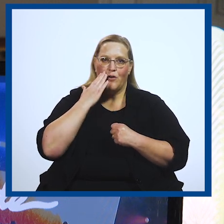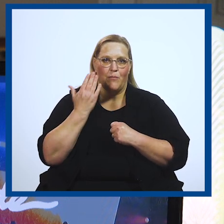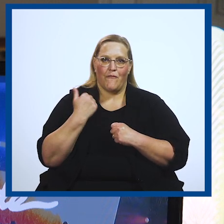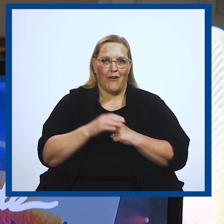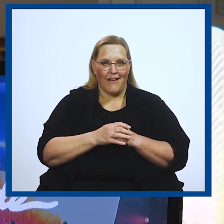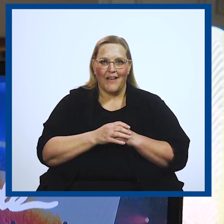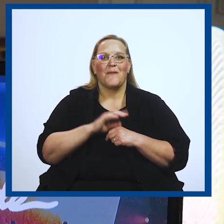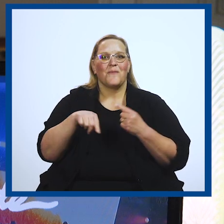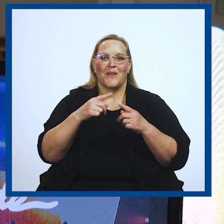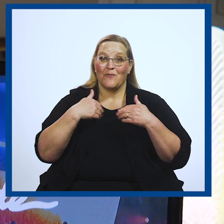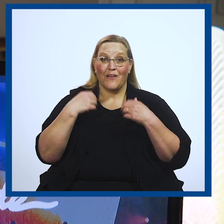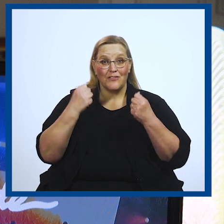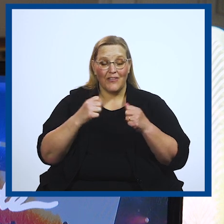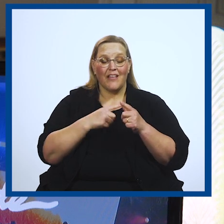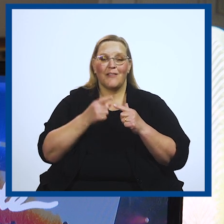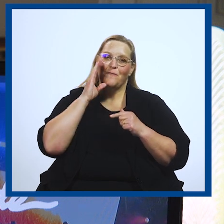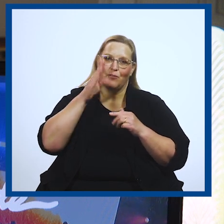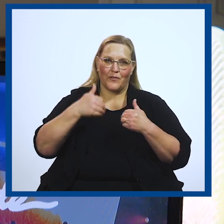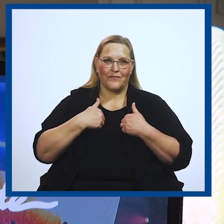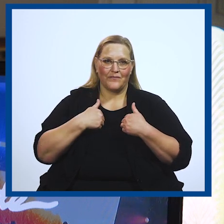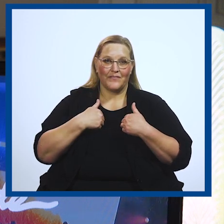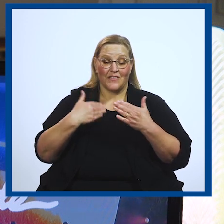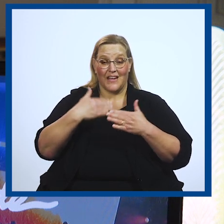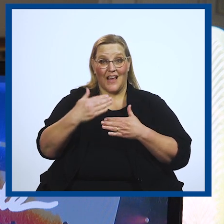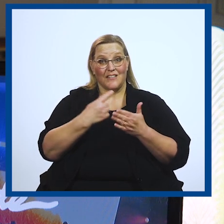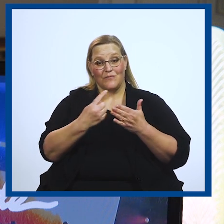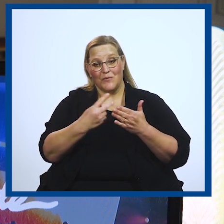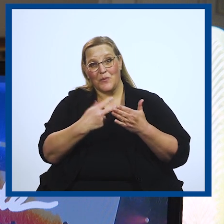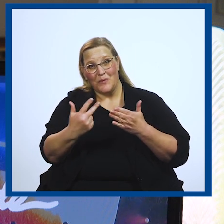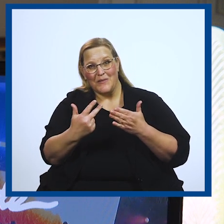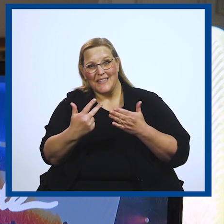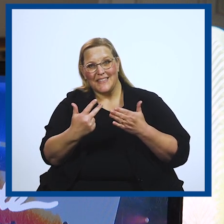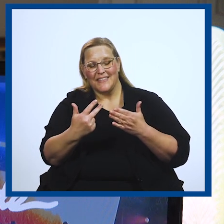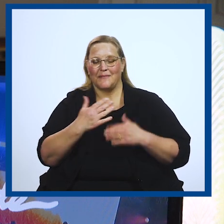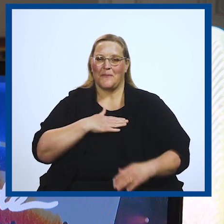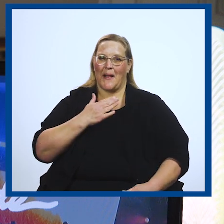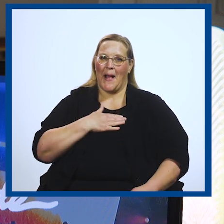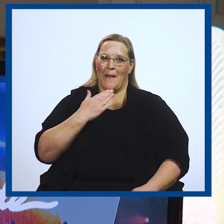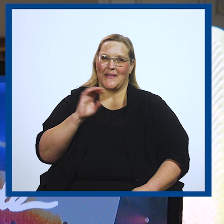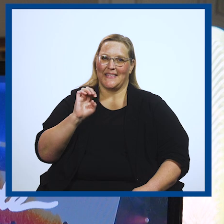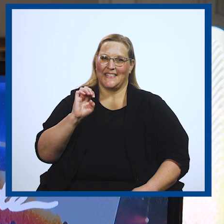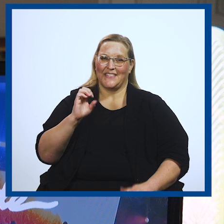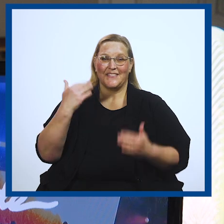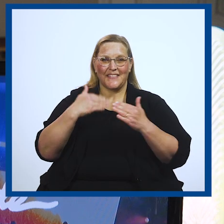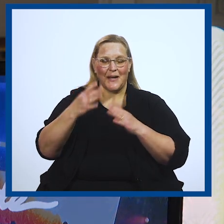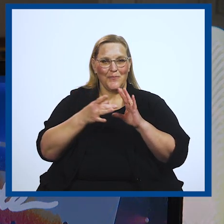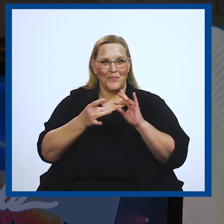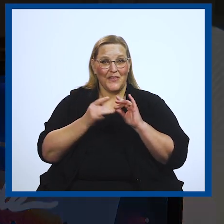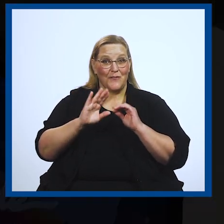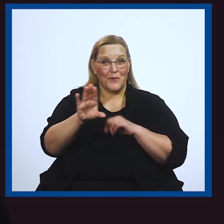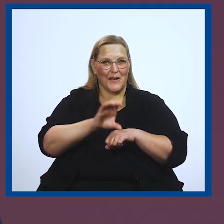have strength, you have a future. So join us for the next 3 weeks. On behalf of everybody, happy Easter, everybody. Now let's get on to the message on your